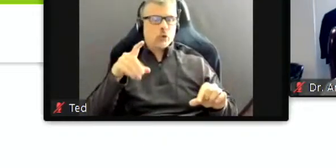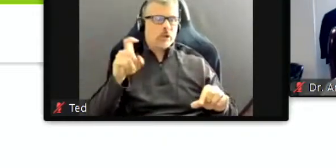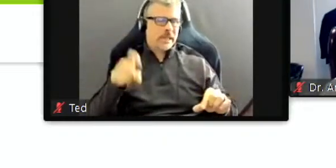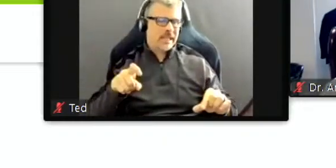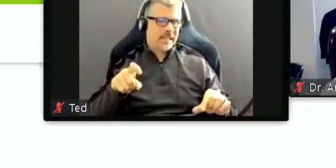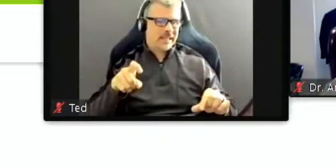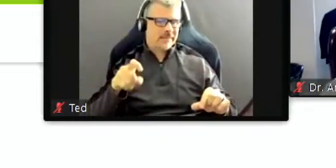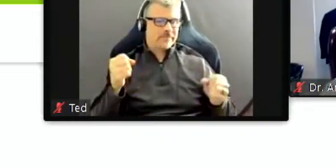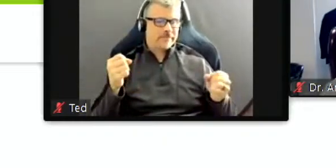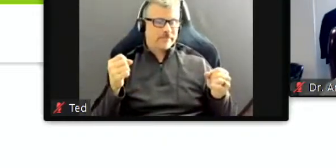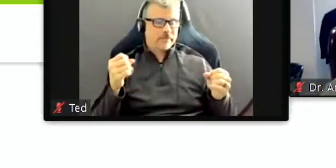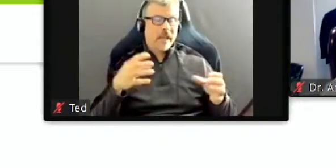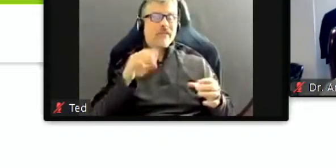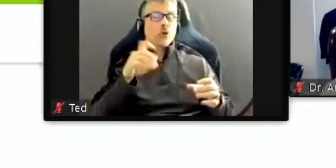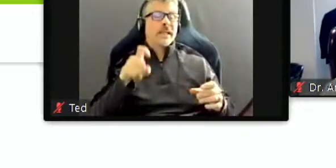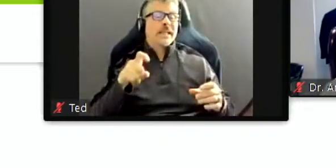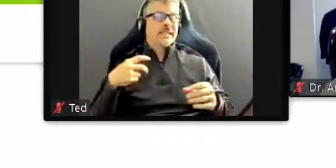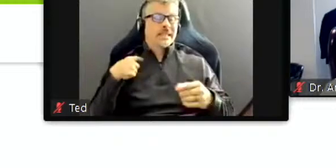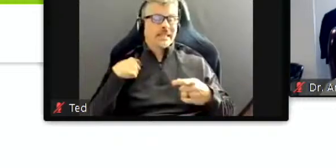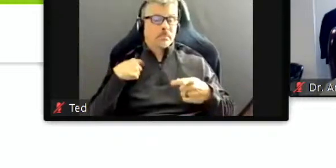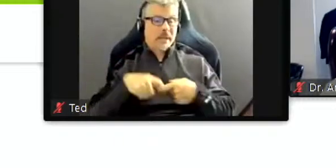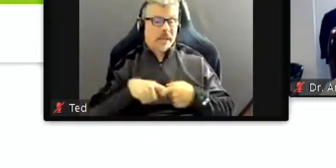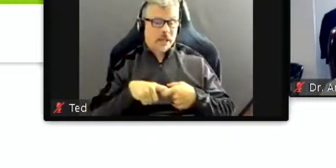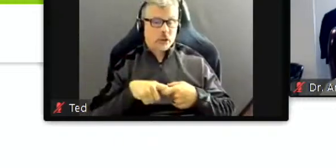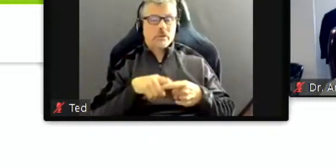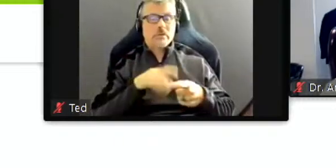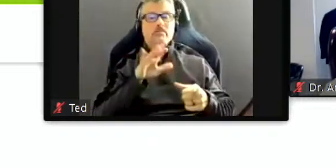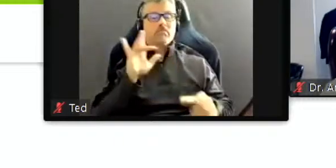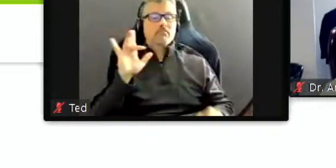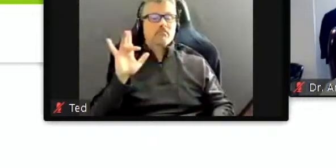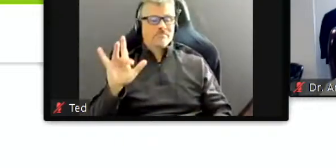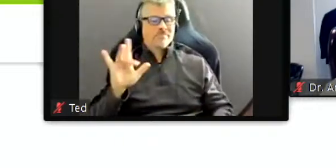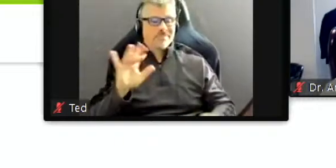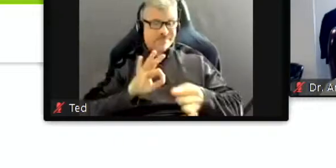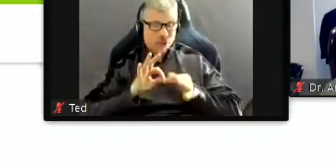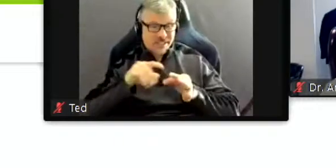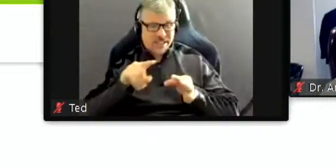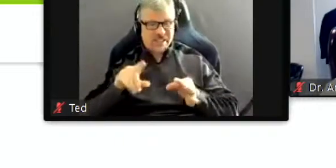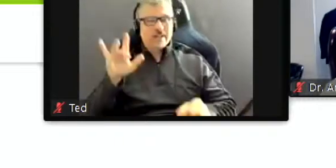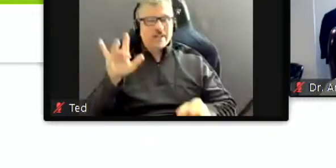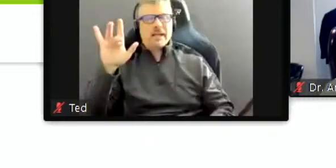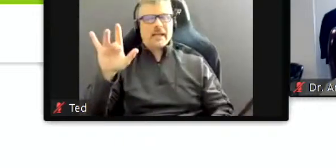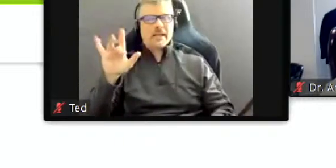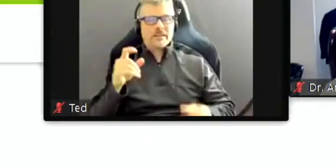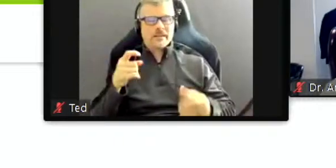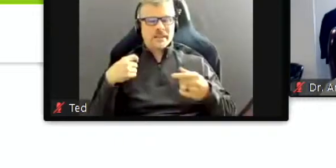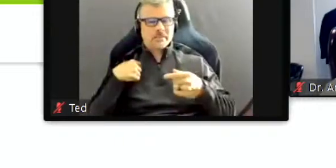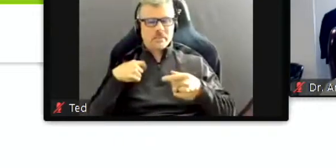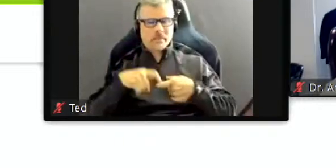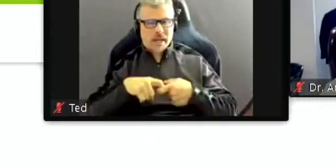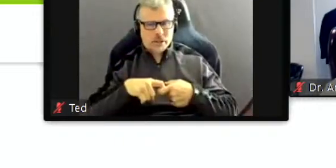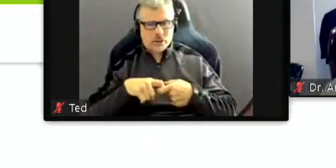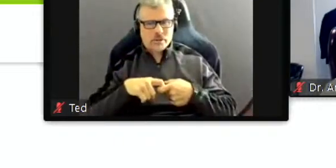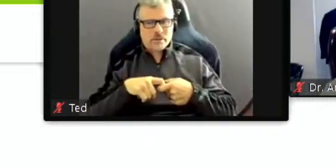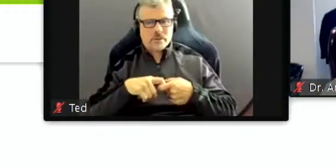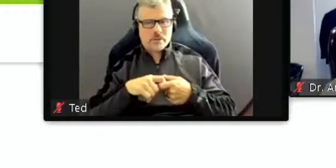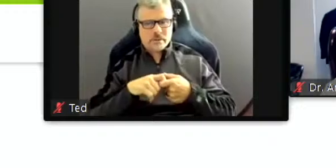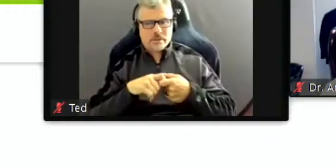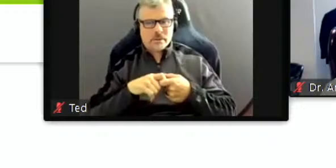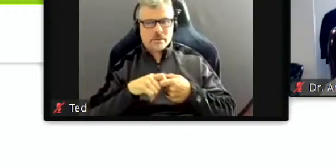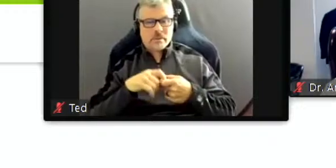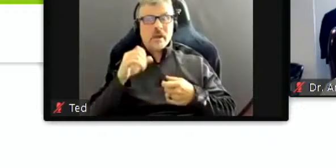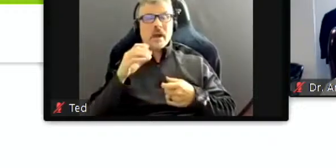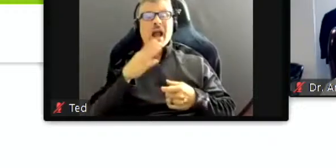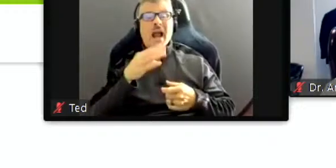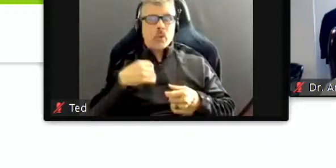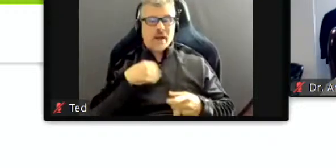to Spanish, you can click the interpretation button and click Spanish. And please know that closed captioning is